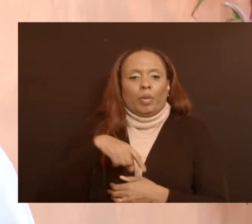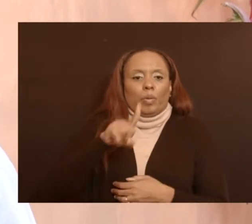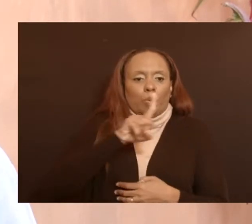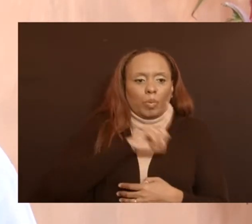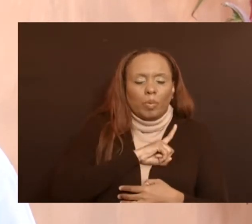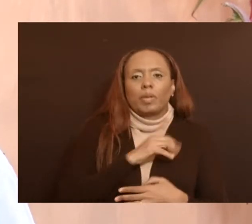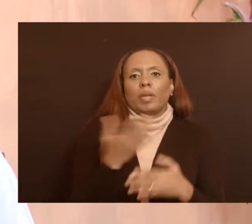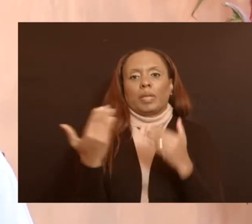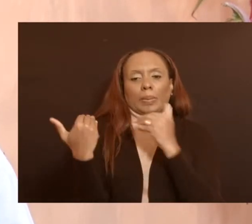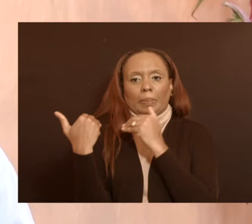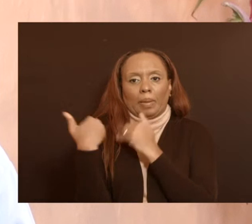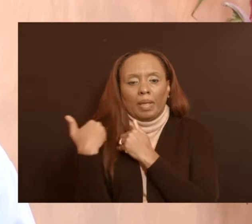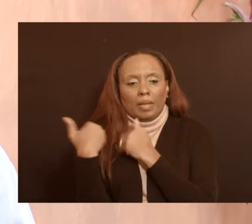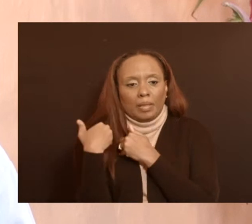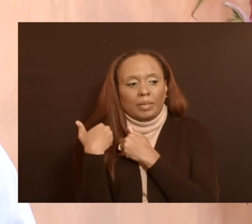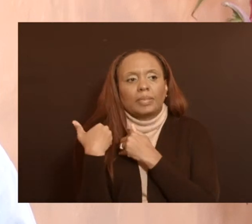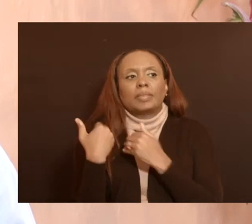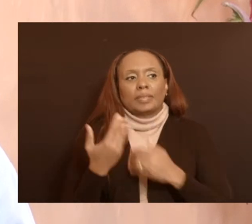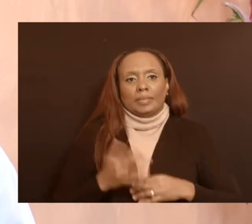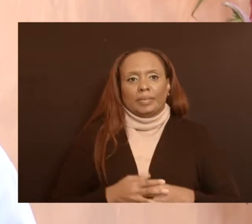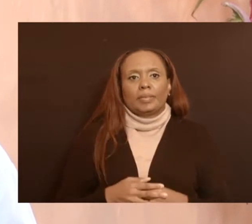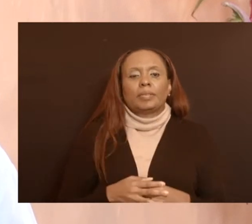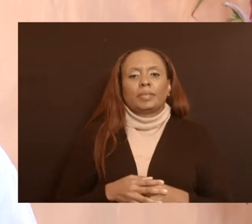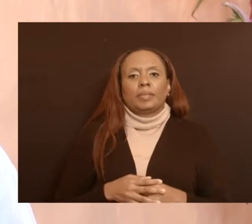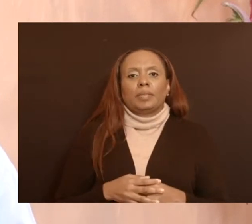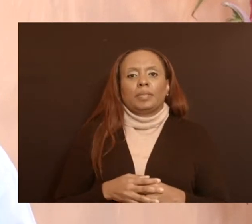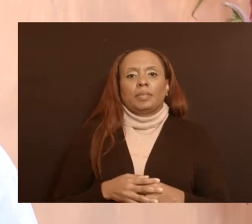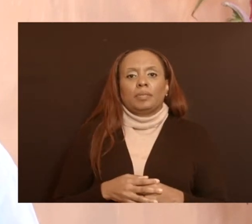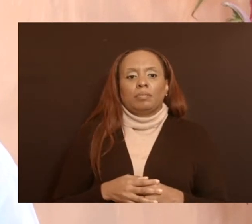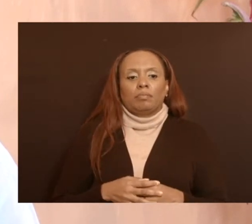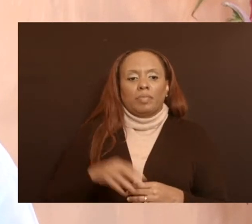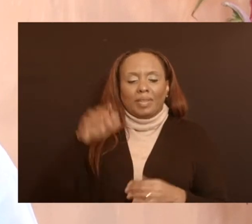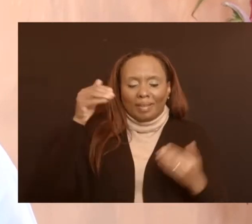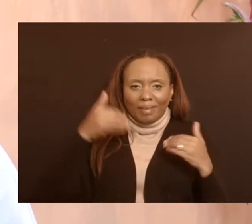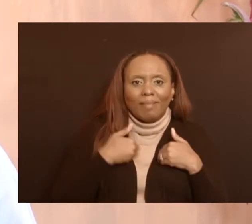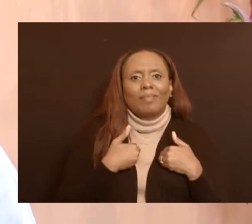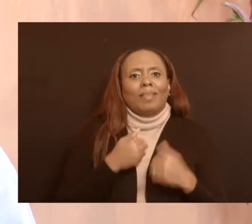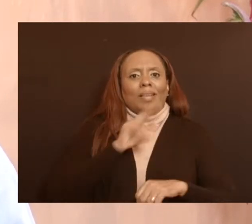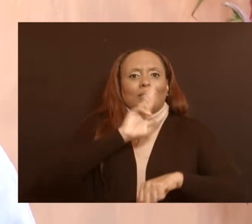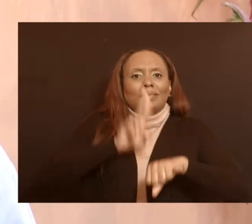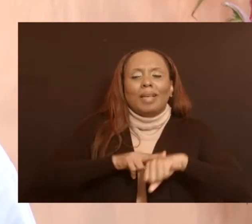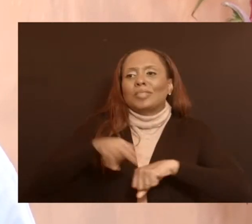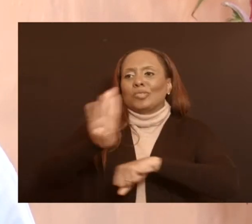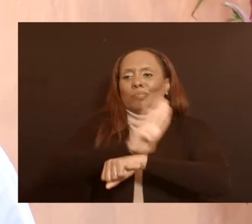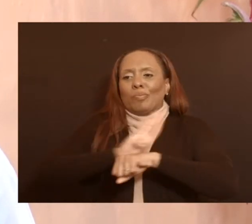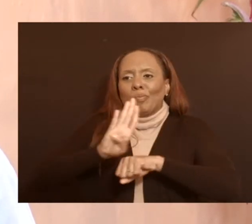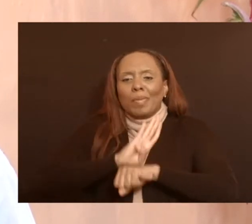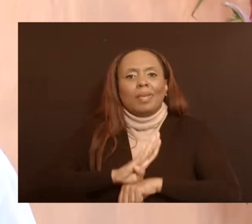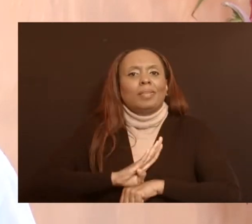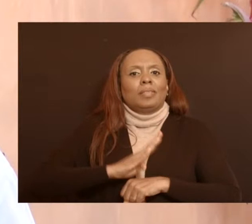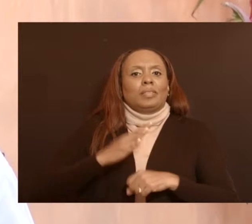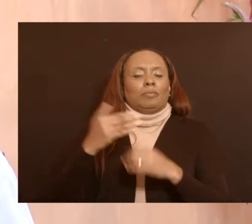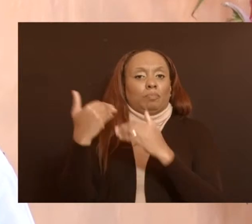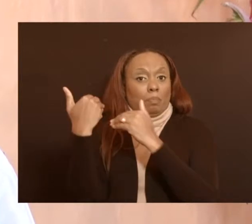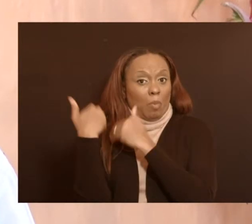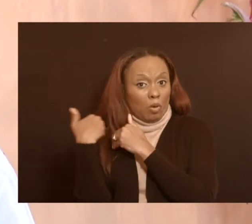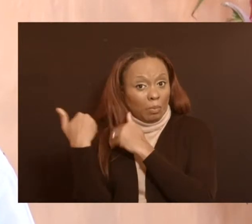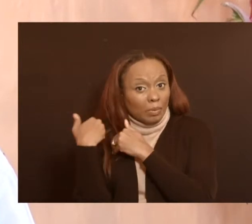a responsibility. We have a public, a civic, a national responsibility. If we want